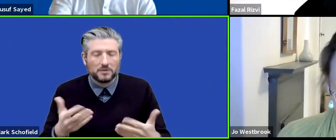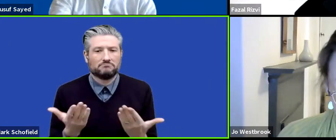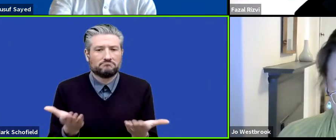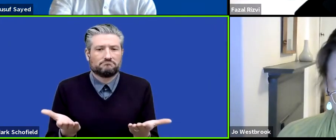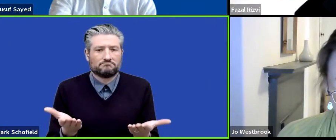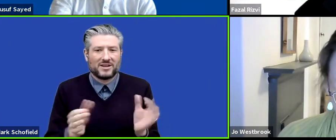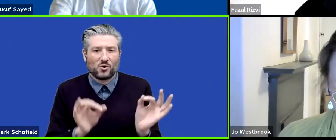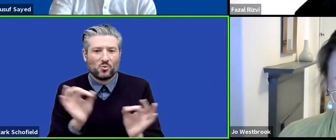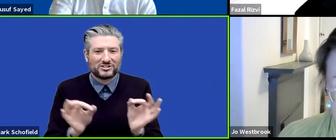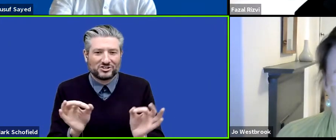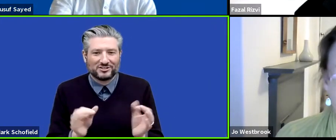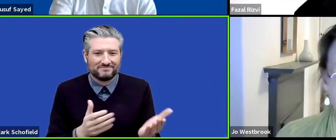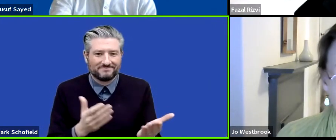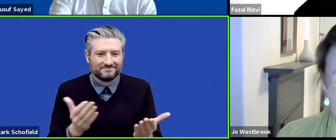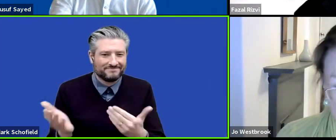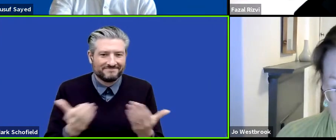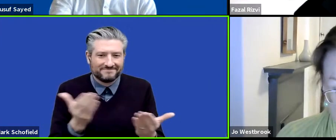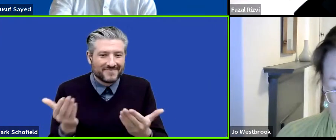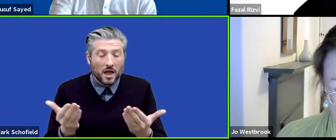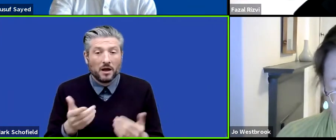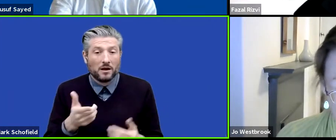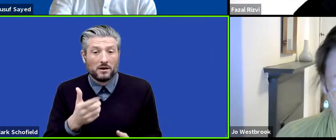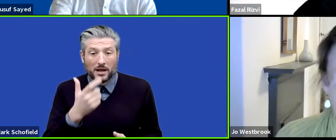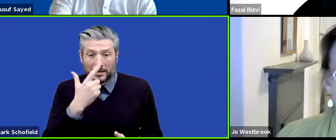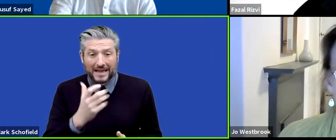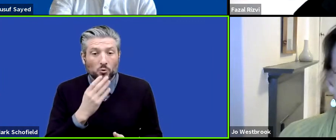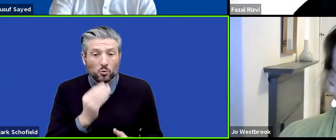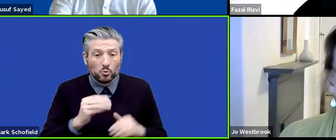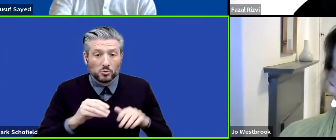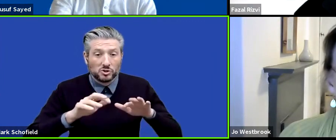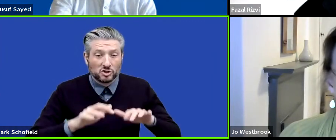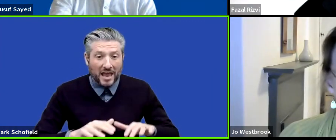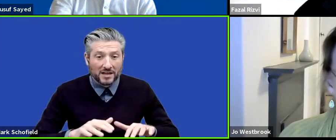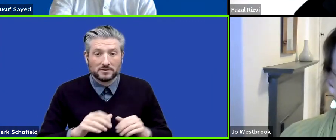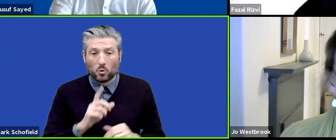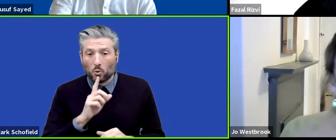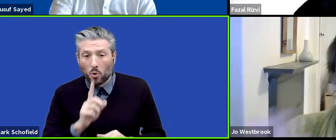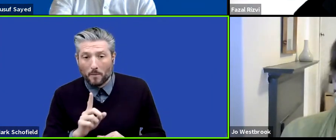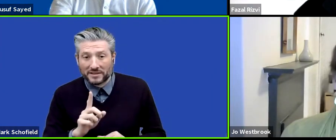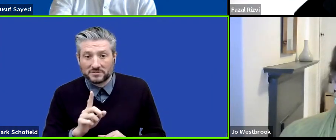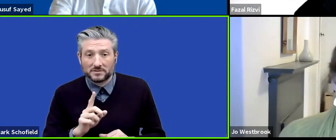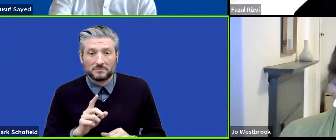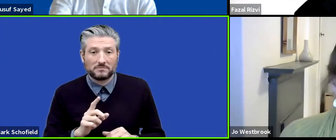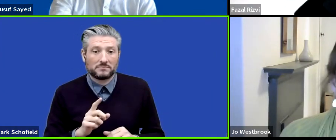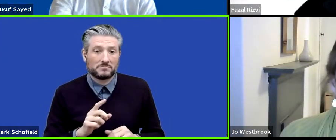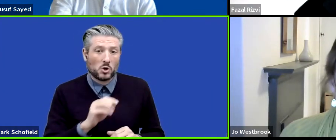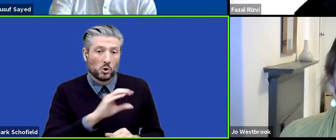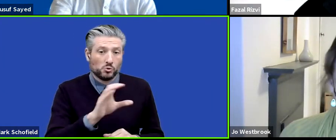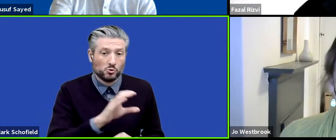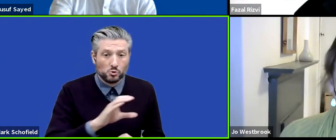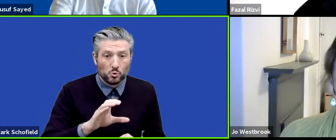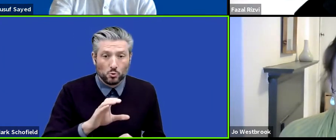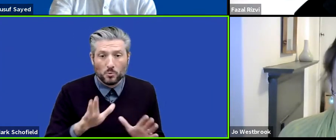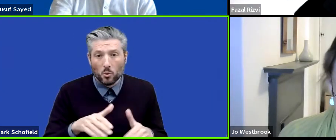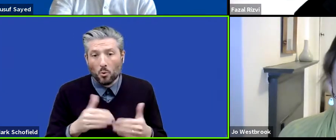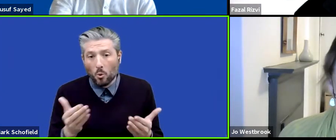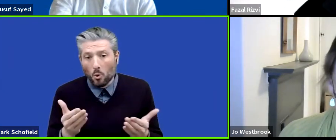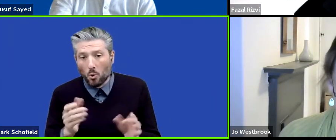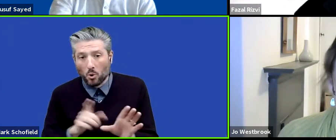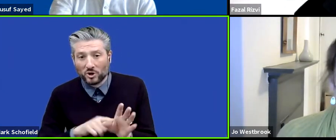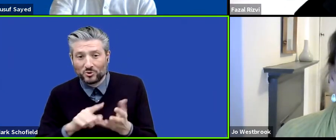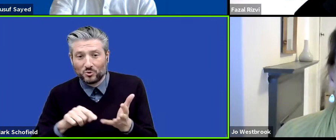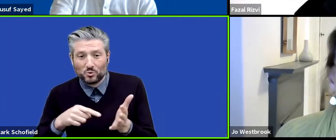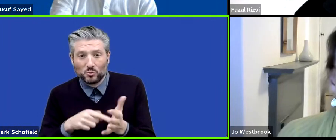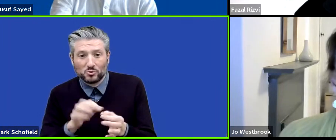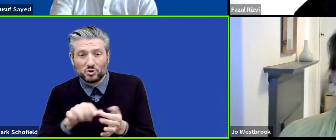in Zoom or the comments box on YouTube, and we'll select some for those to be